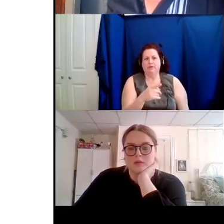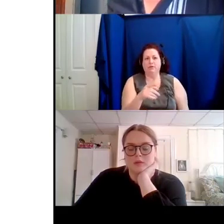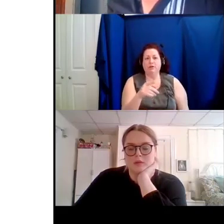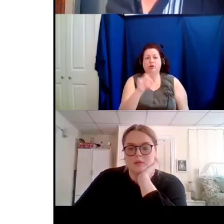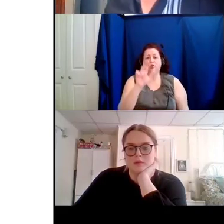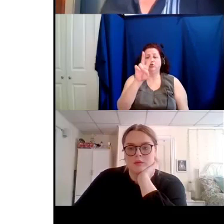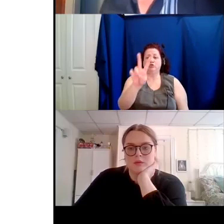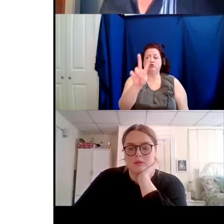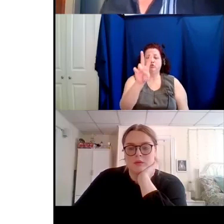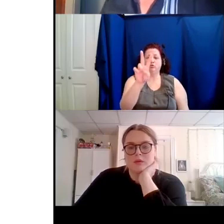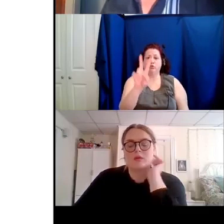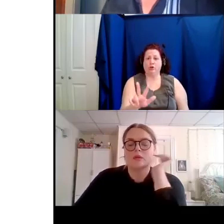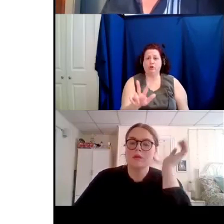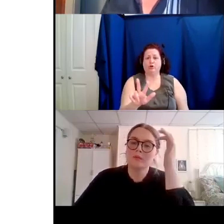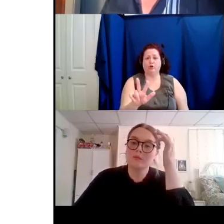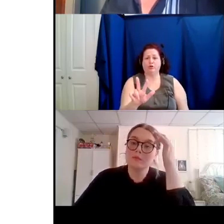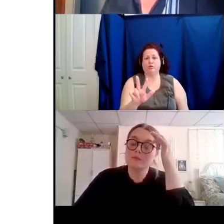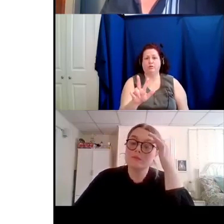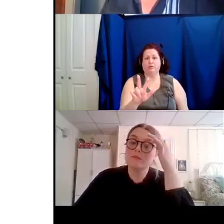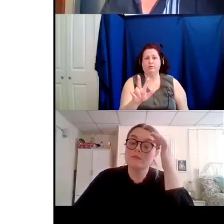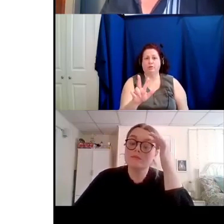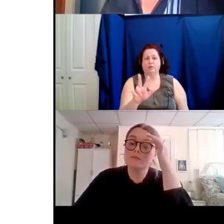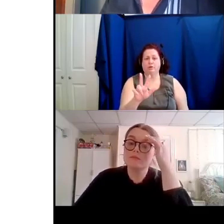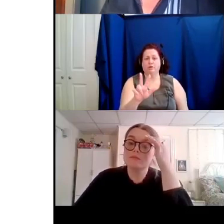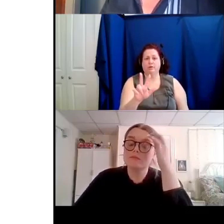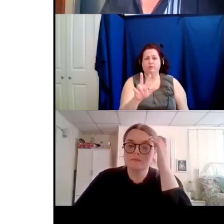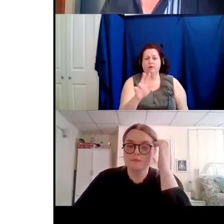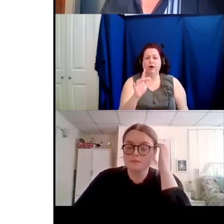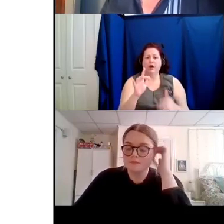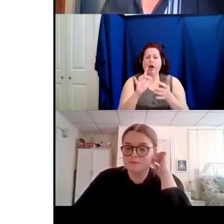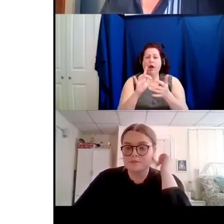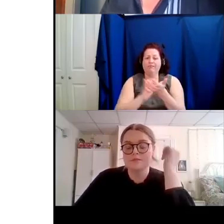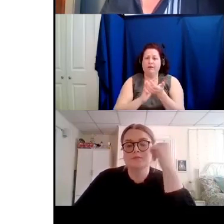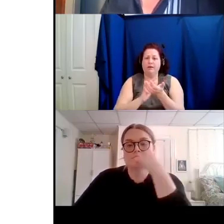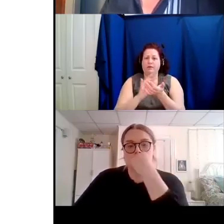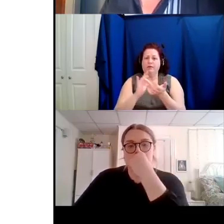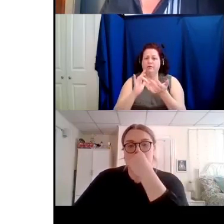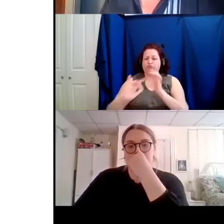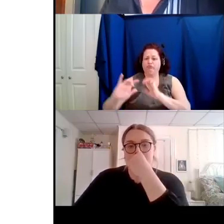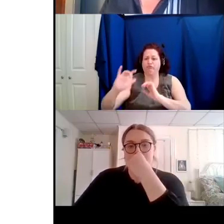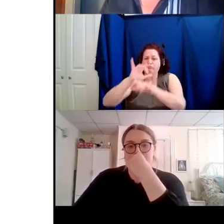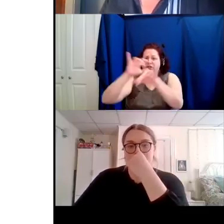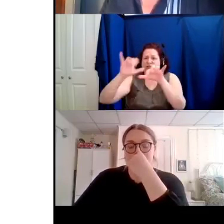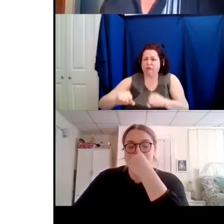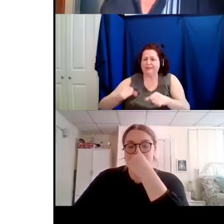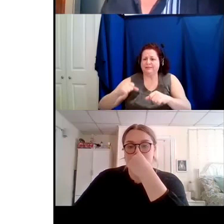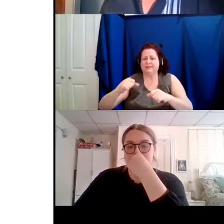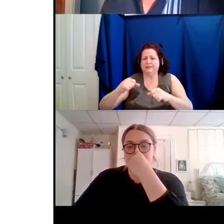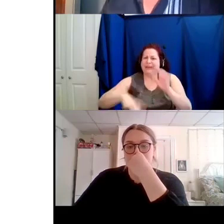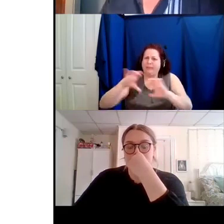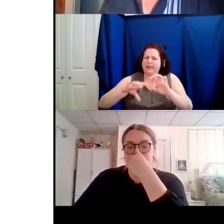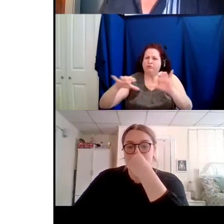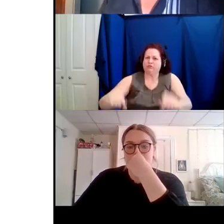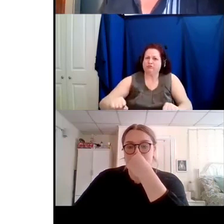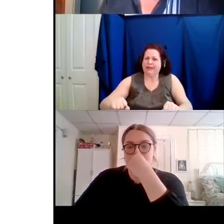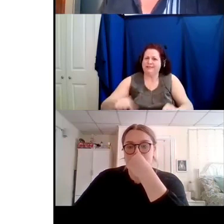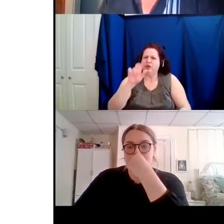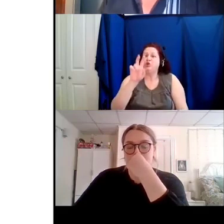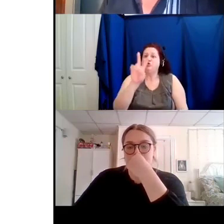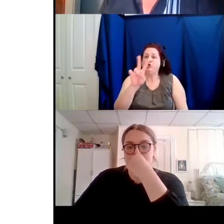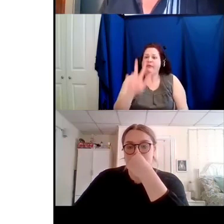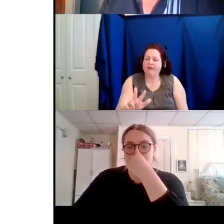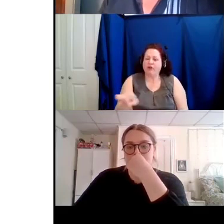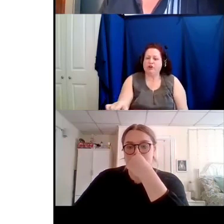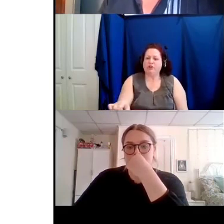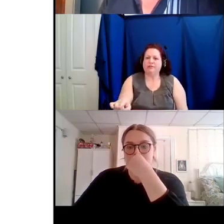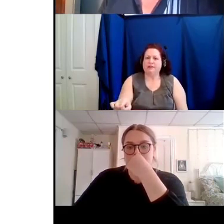2/3 of all use of chemical restraints are done on persons who are already in 2/3 of the number of chemical